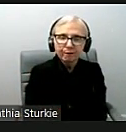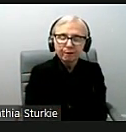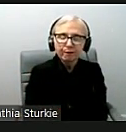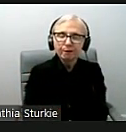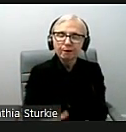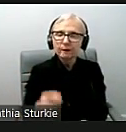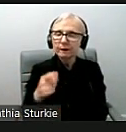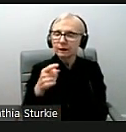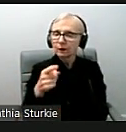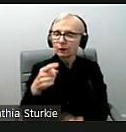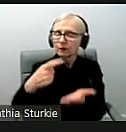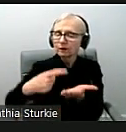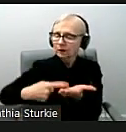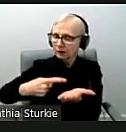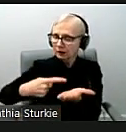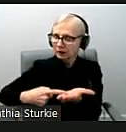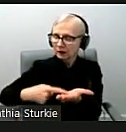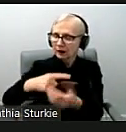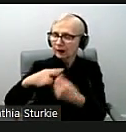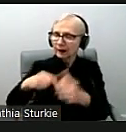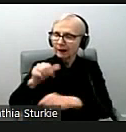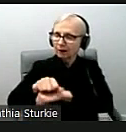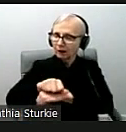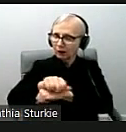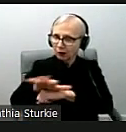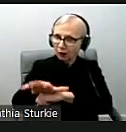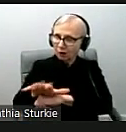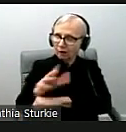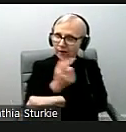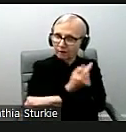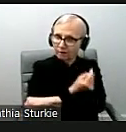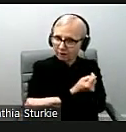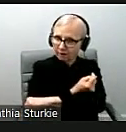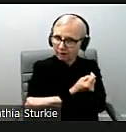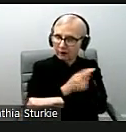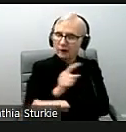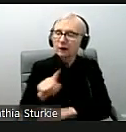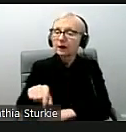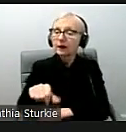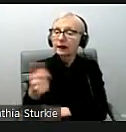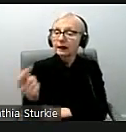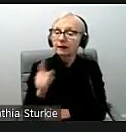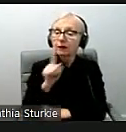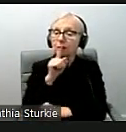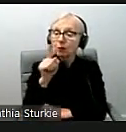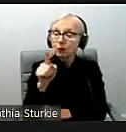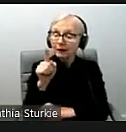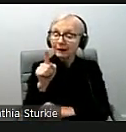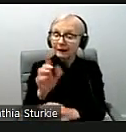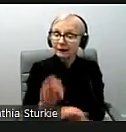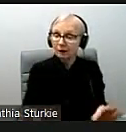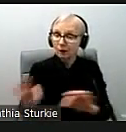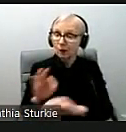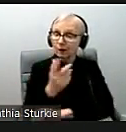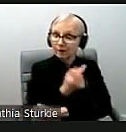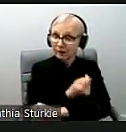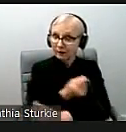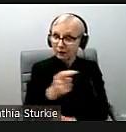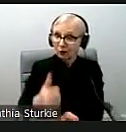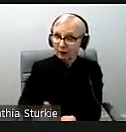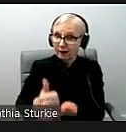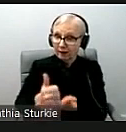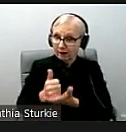We have talked a lot about the COVID vaccine, but there is also another really important vaccine out there to help us protect